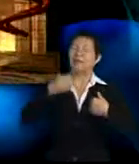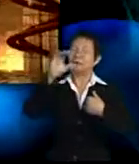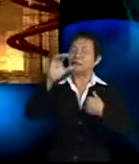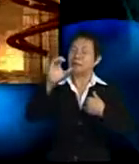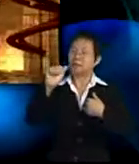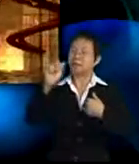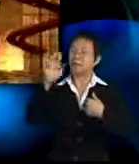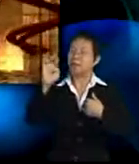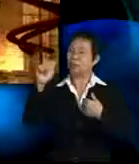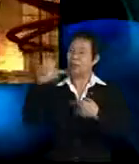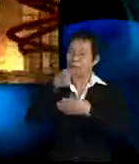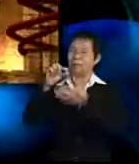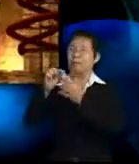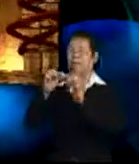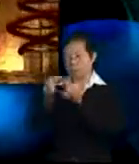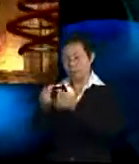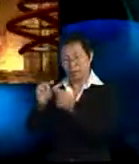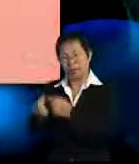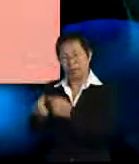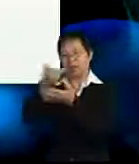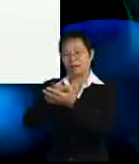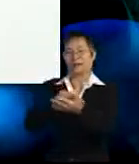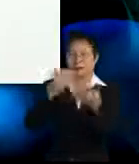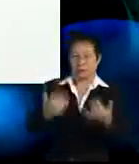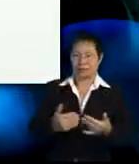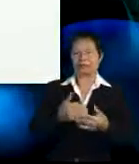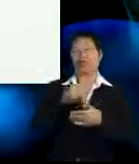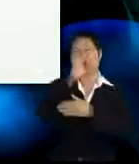beans. Next is fats.